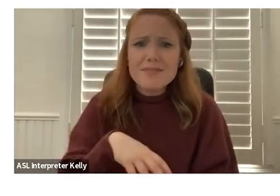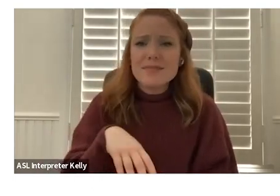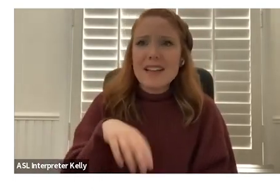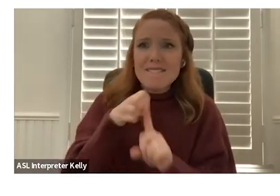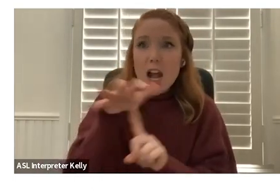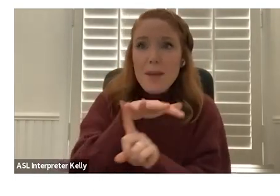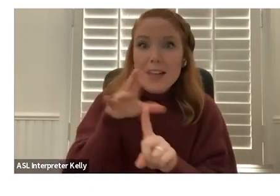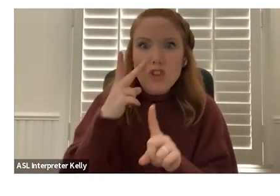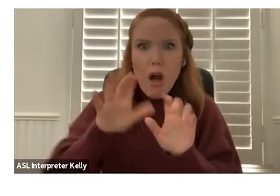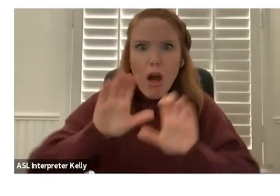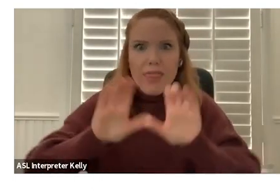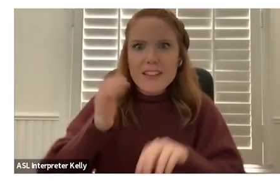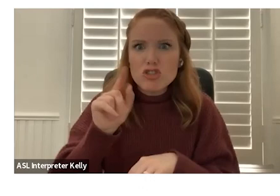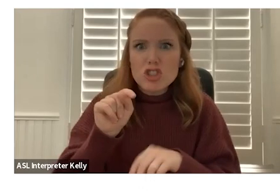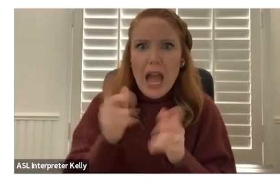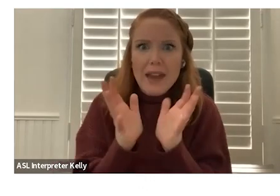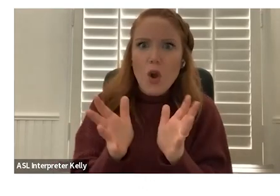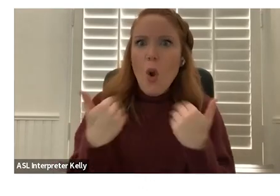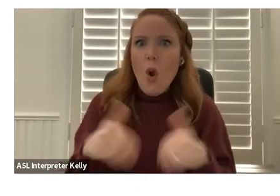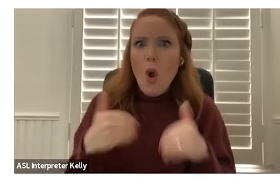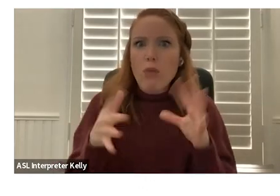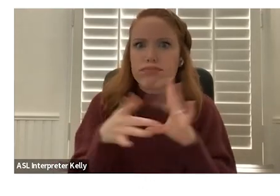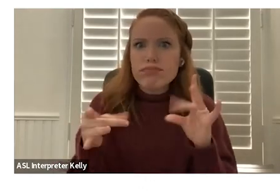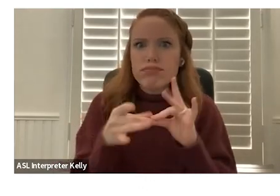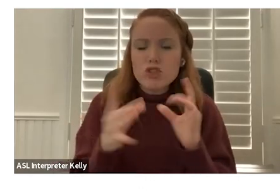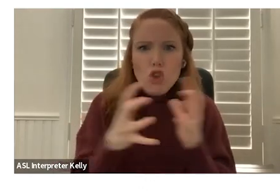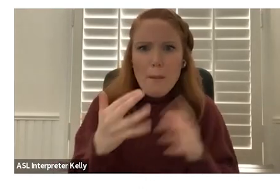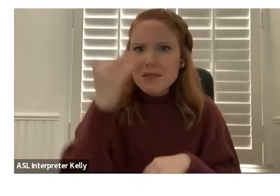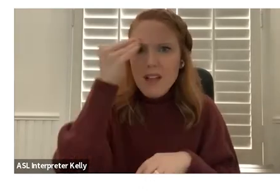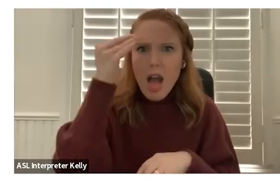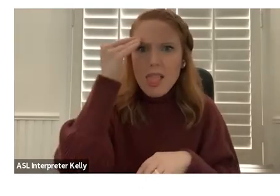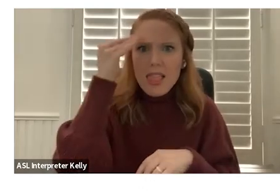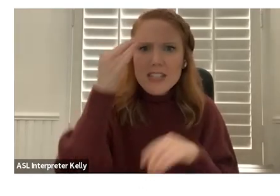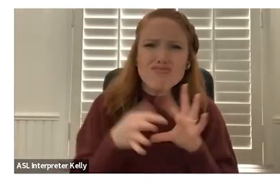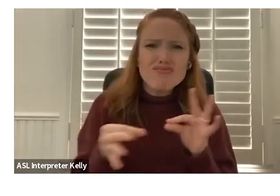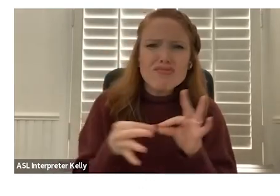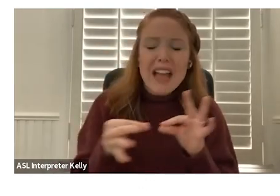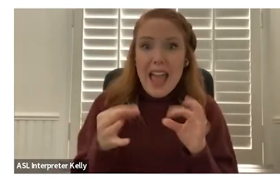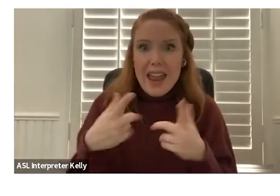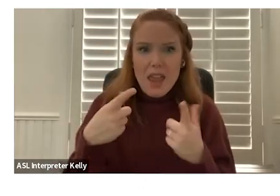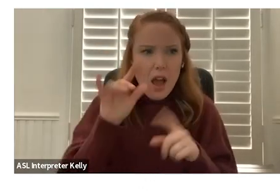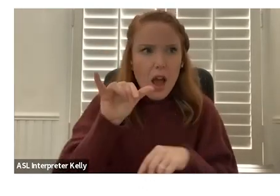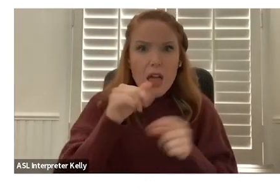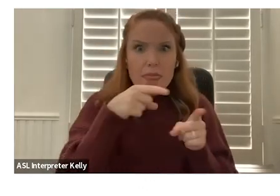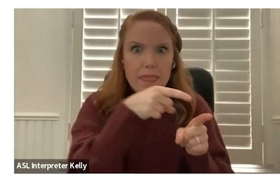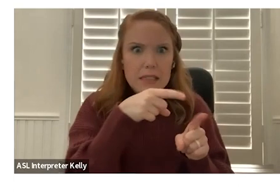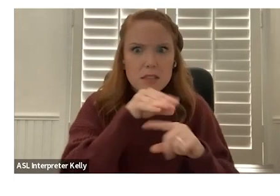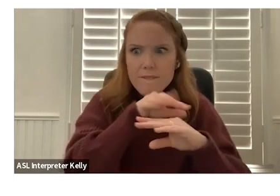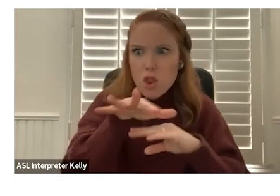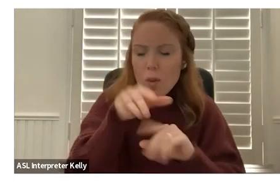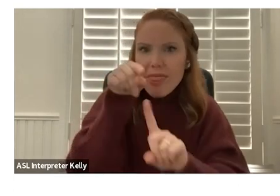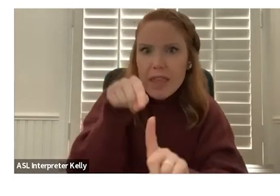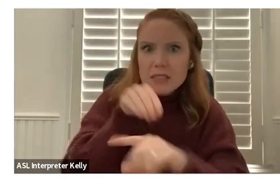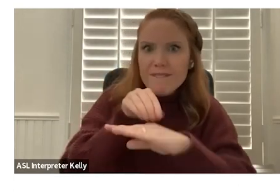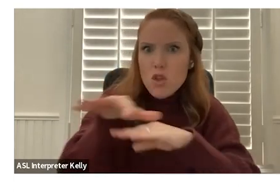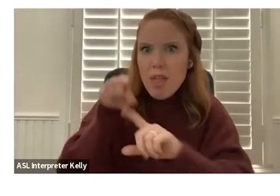people under the premises of planting more trees. We see that also in Palestine. Just understanding the